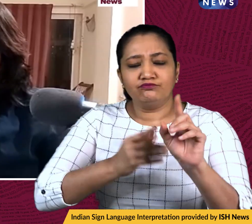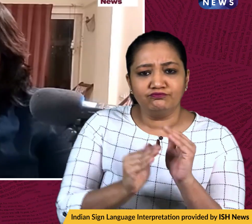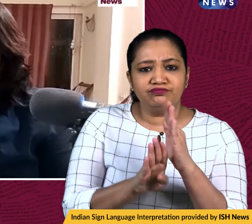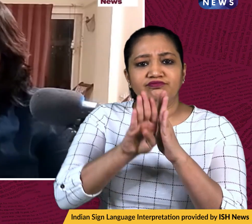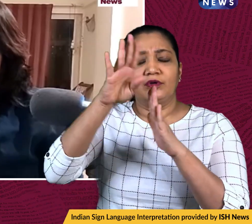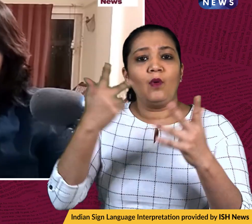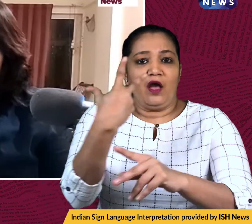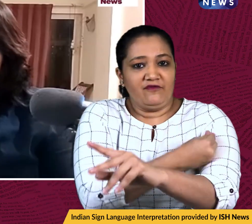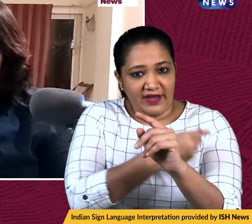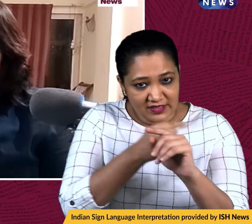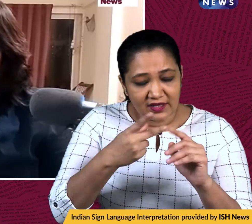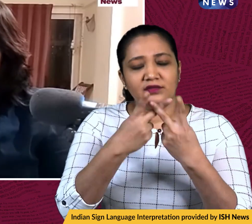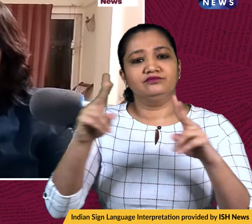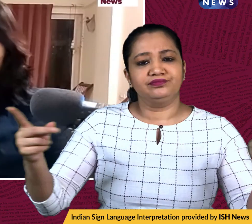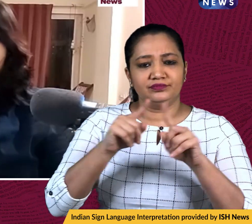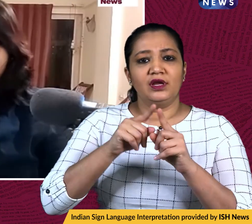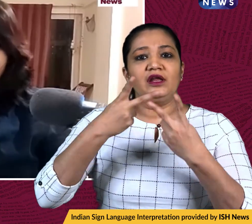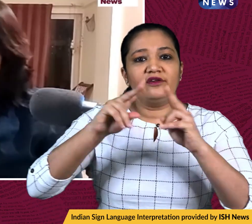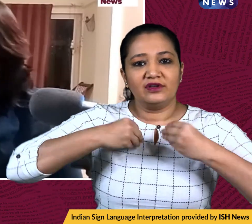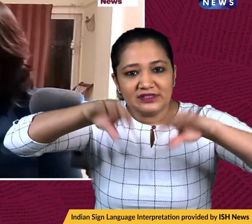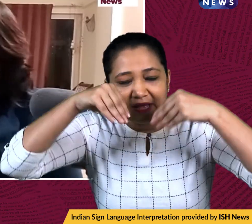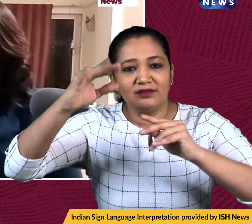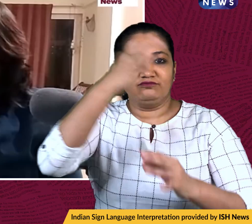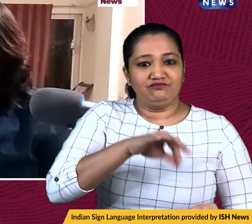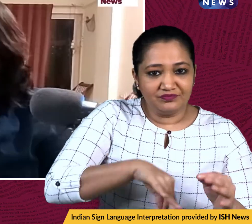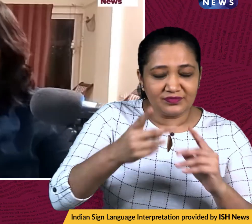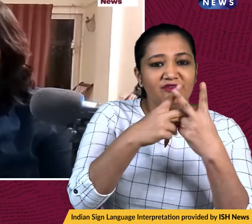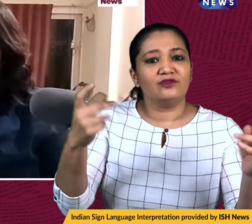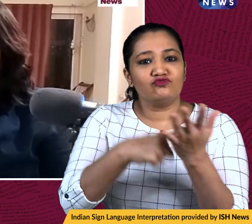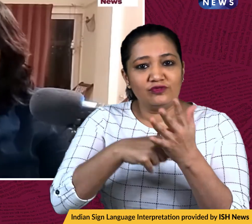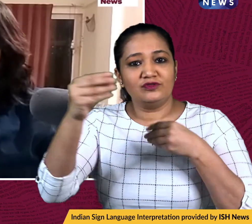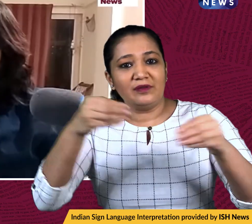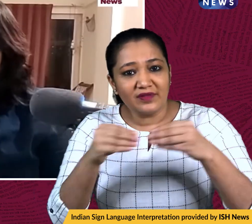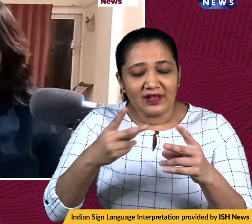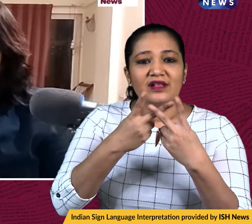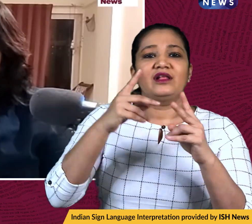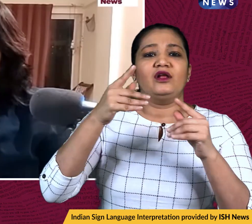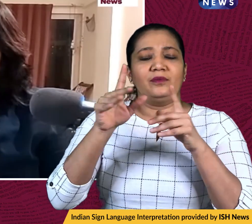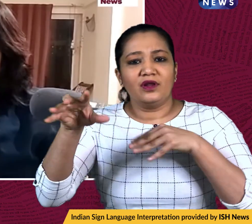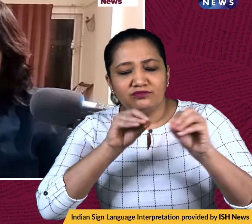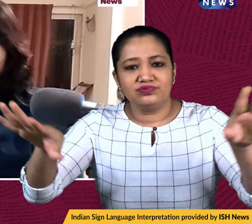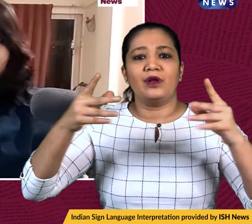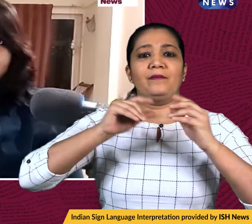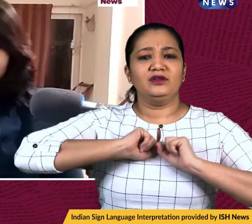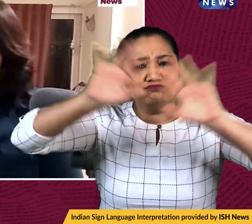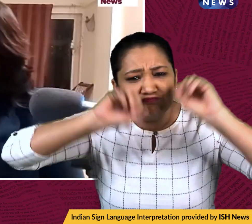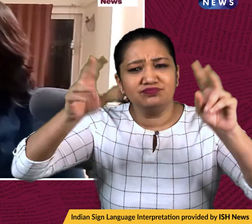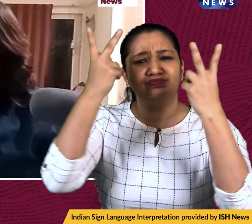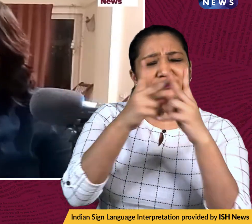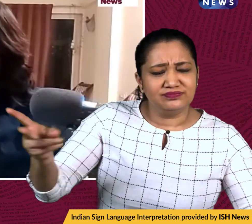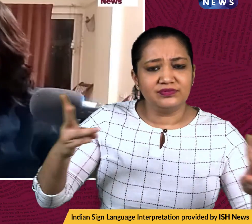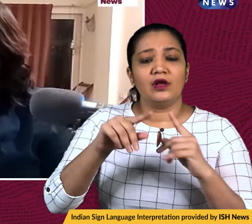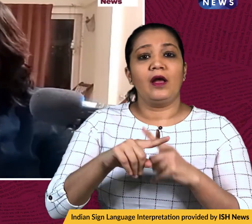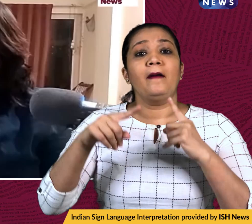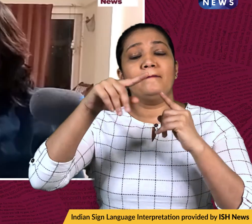by widespread vaccine coverage, gains from supply-side reforms, an easing of regulations, robust export growth,